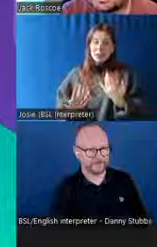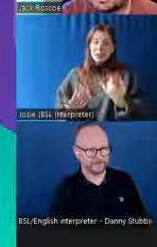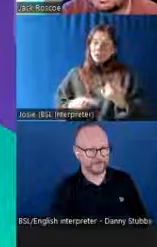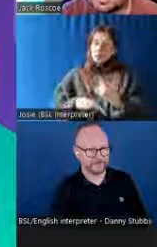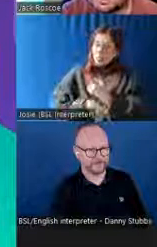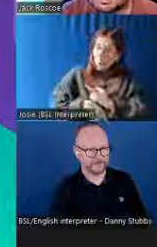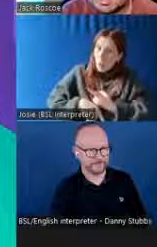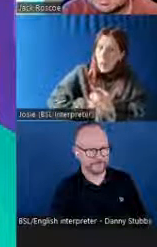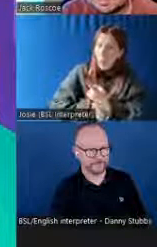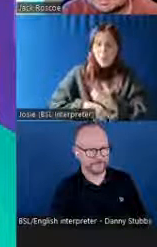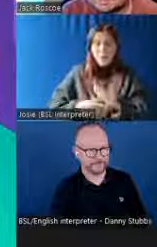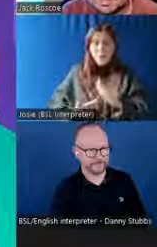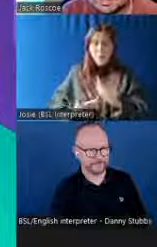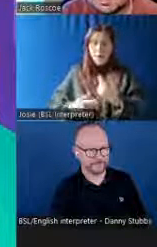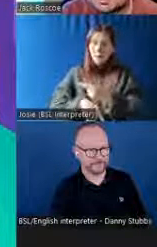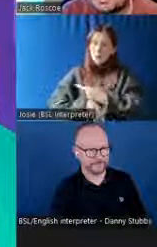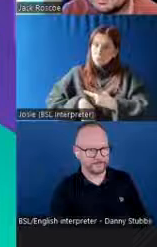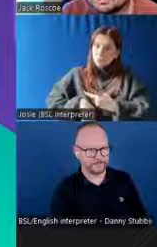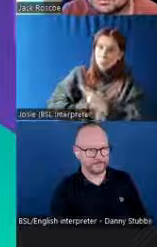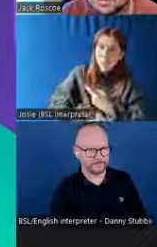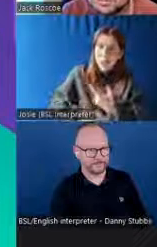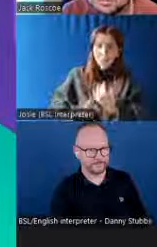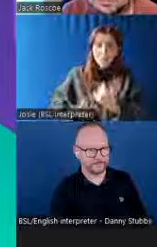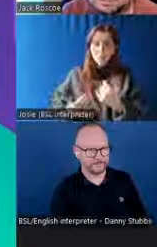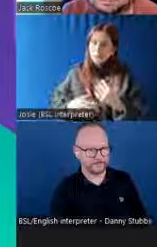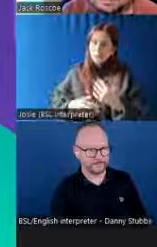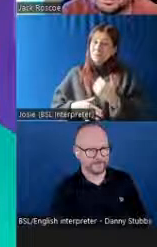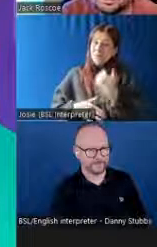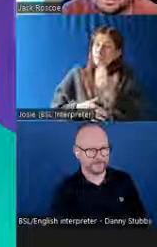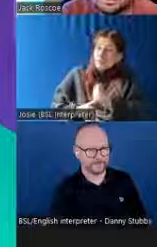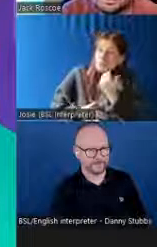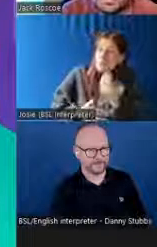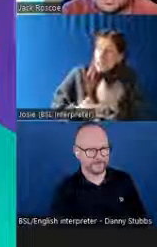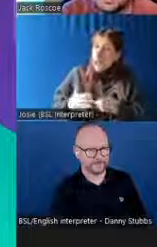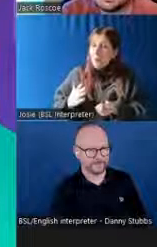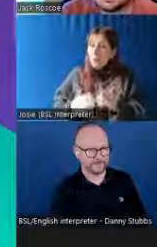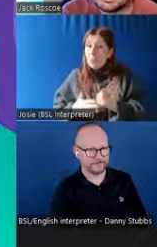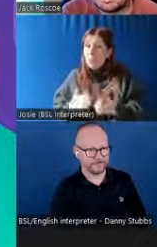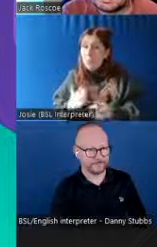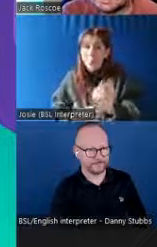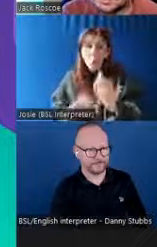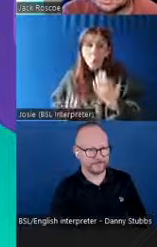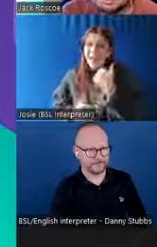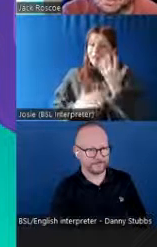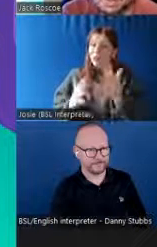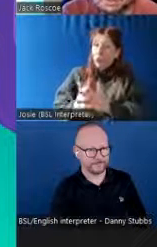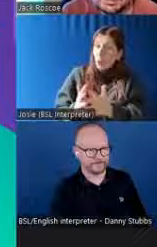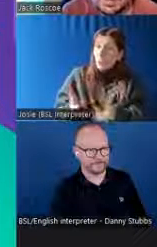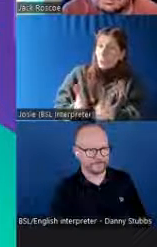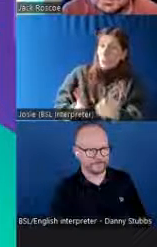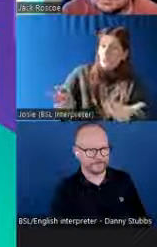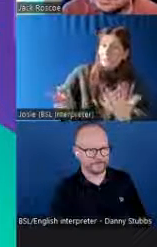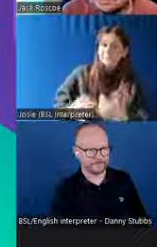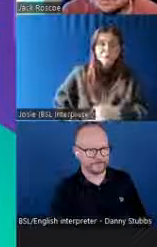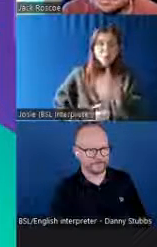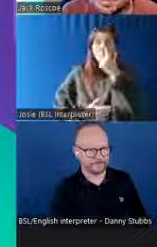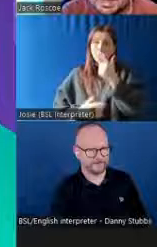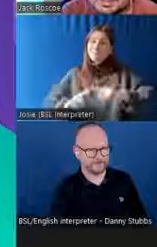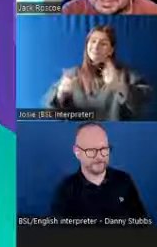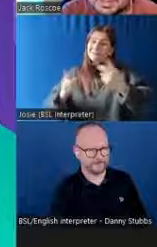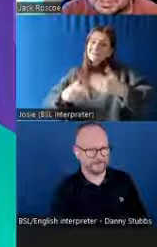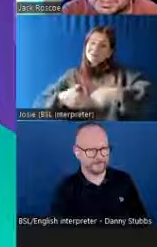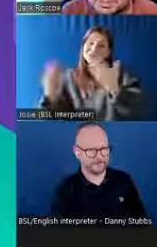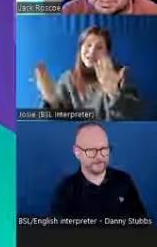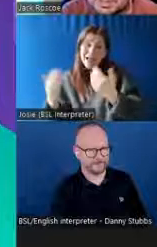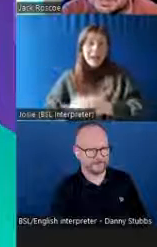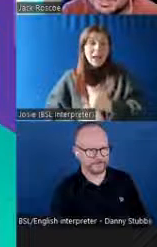to figure out daily, weekly, and overall totals. So you could do some morning, afternoon, or evening